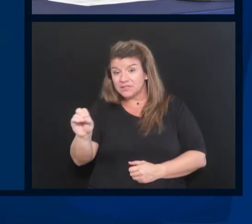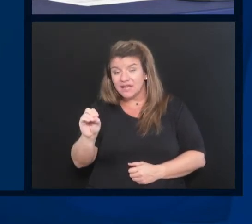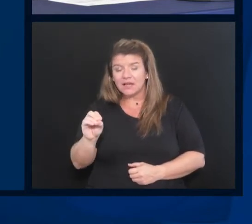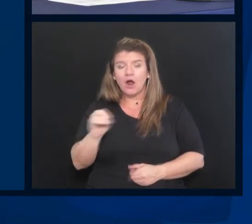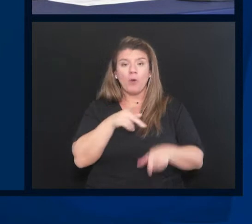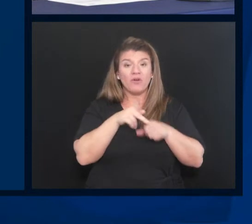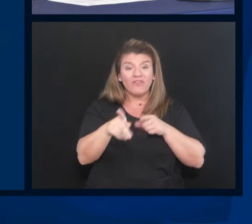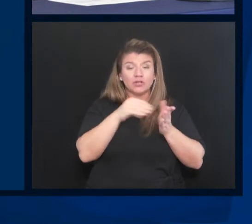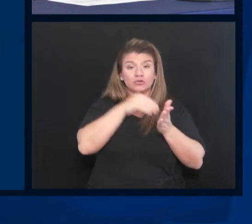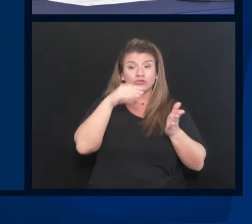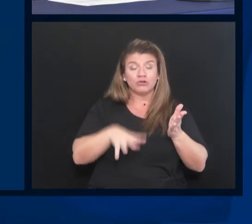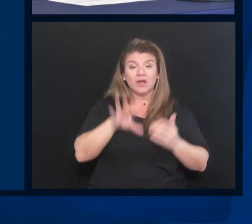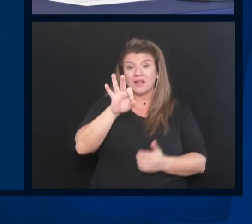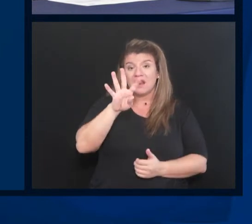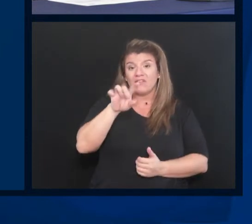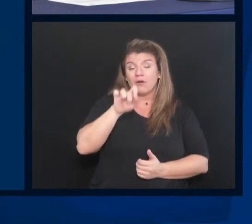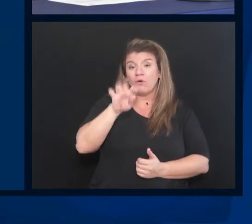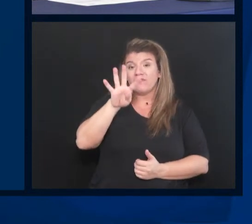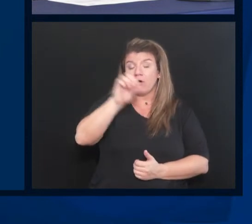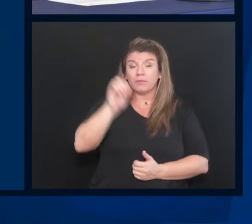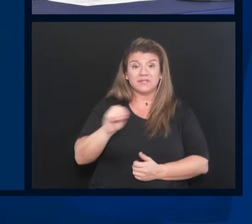students, 92.4%.